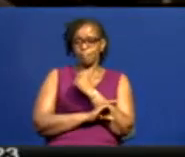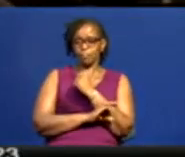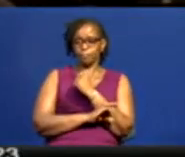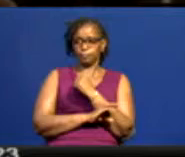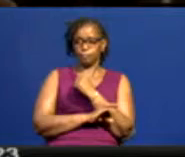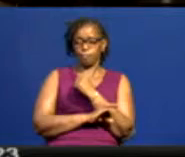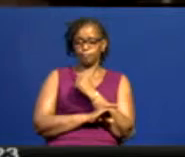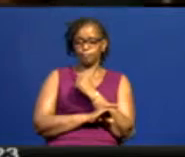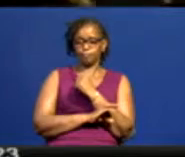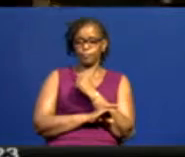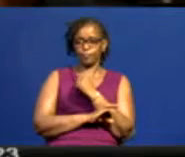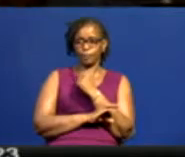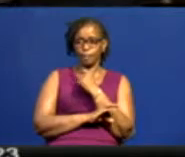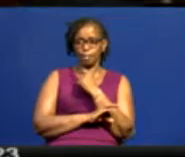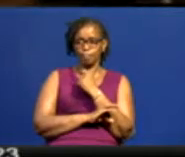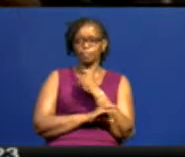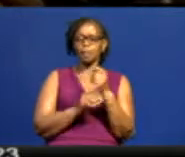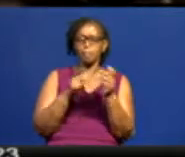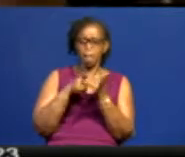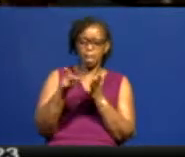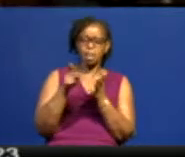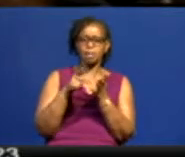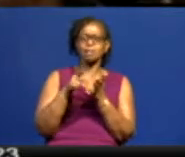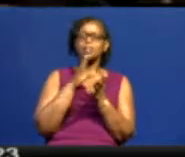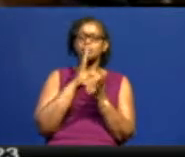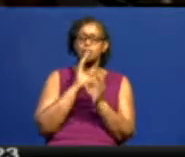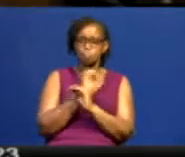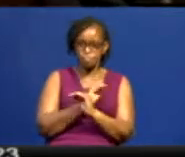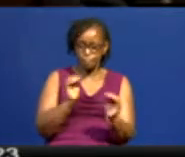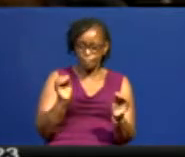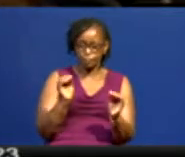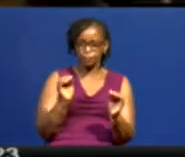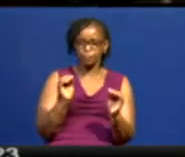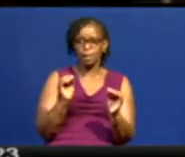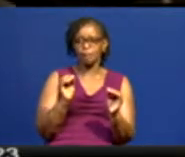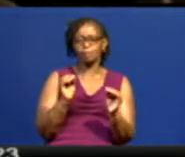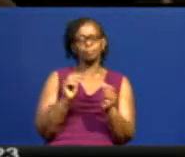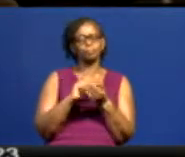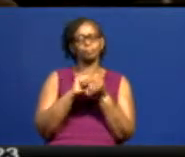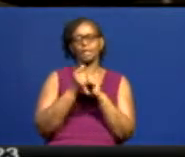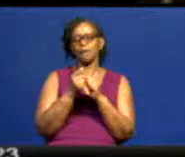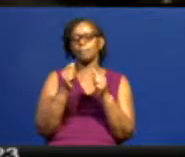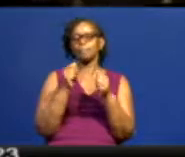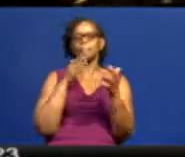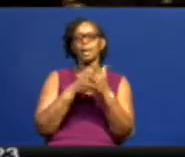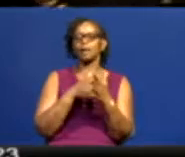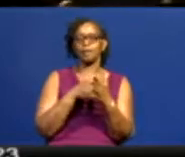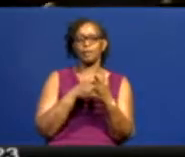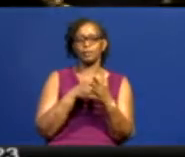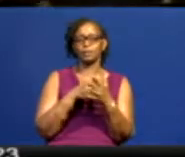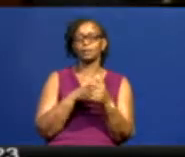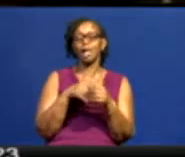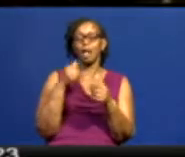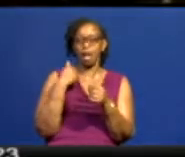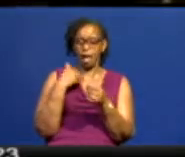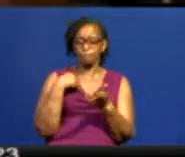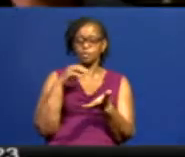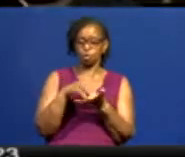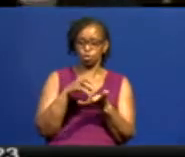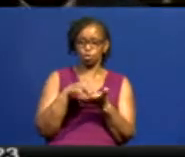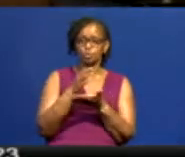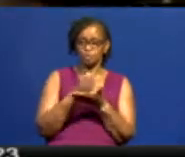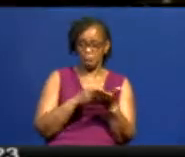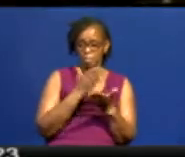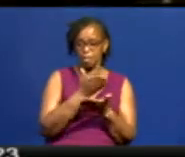forgoes repaying their debts becomes an international pariah. We have instances whereby countries